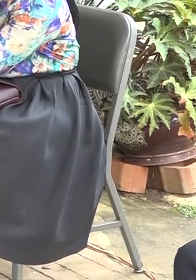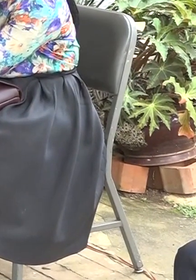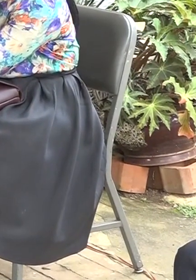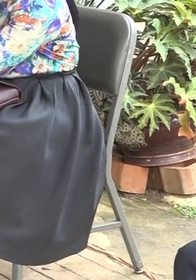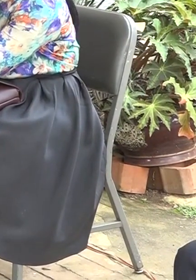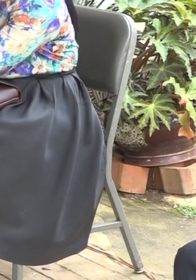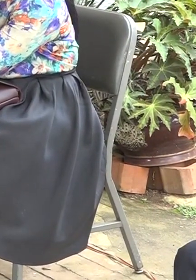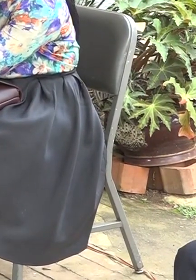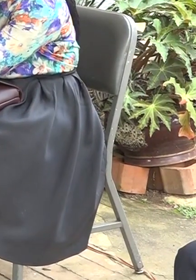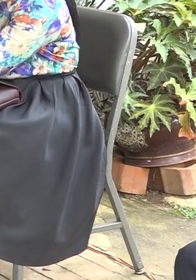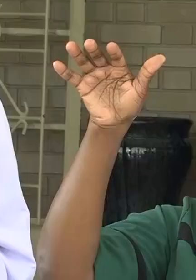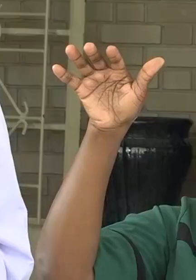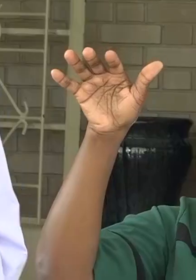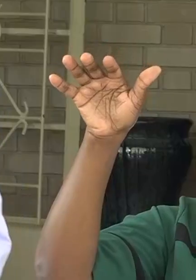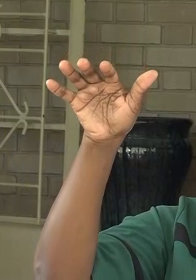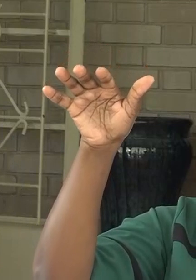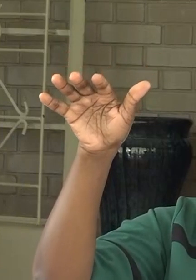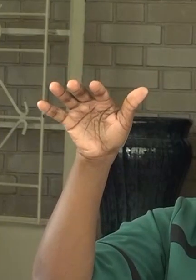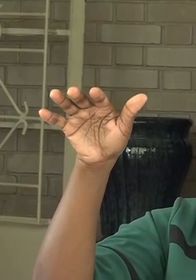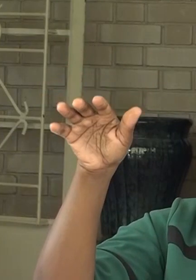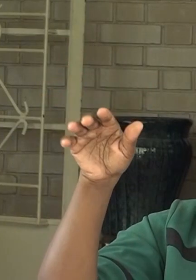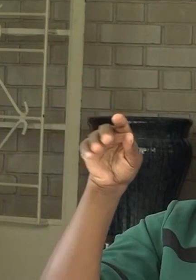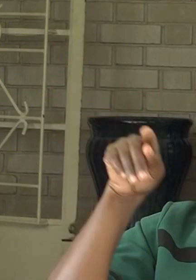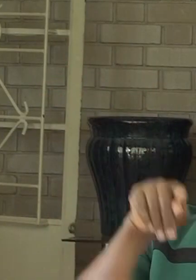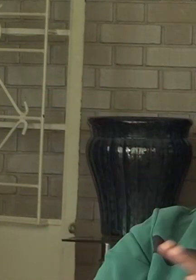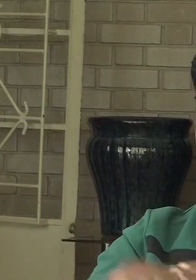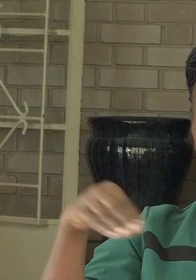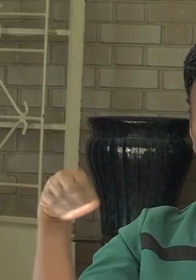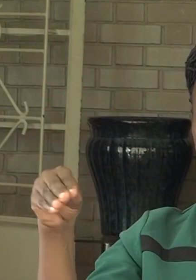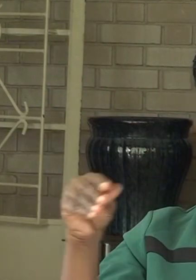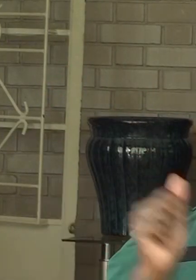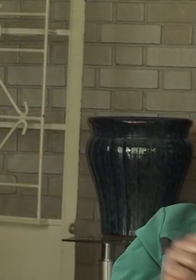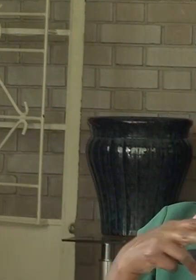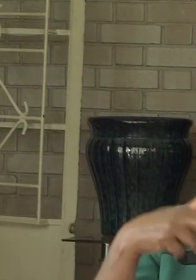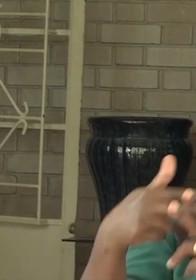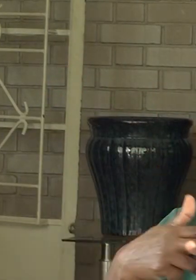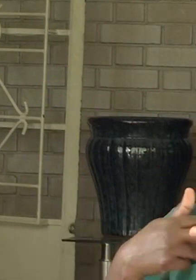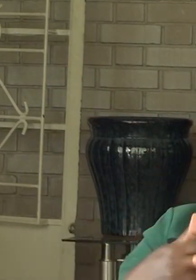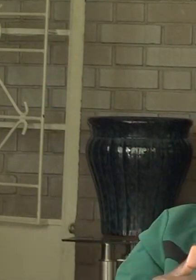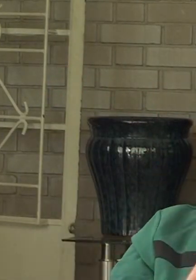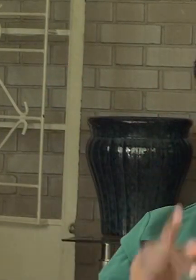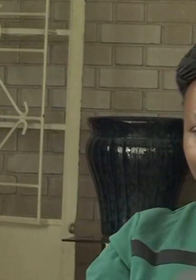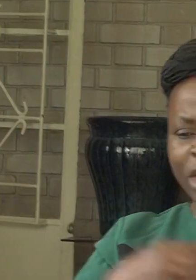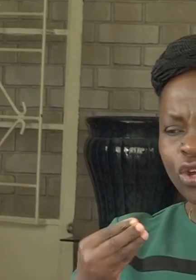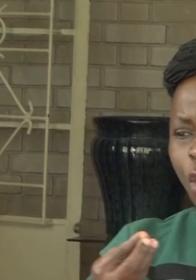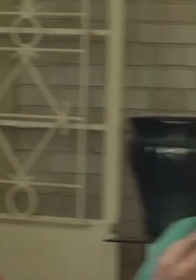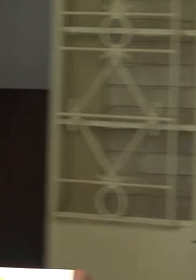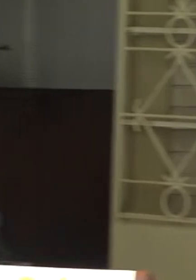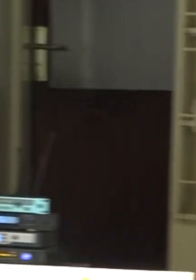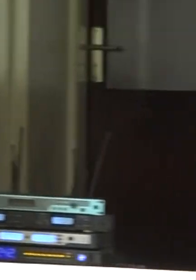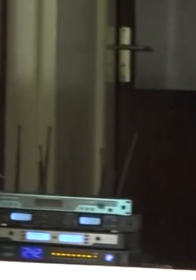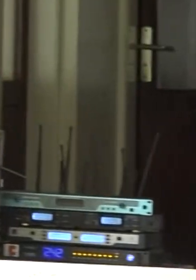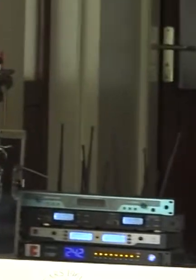the Christmas season. Don't enter Christmas with debts. When you go to eat,